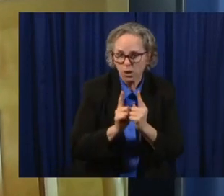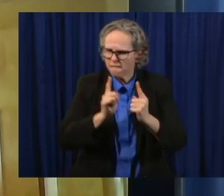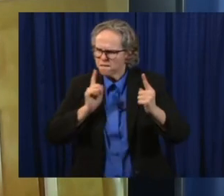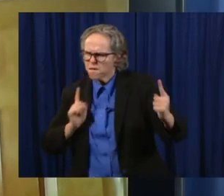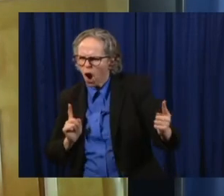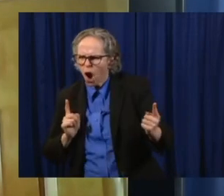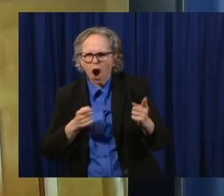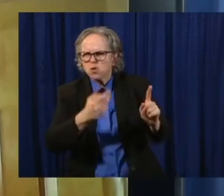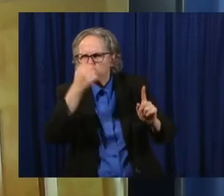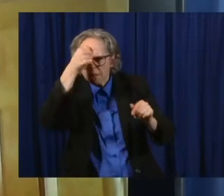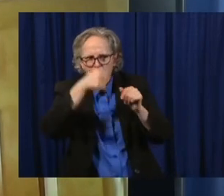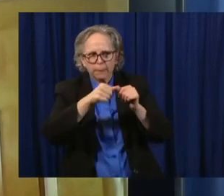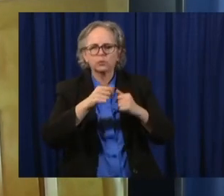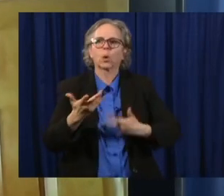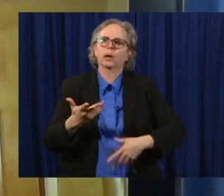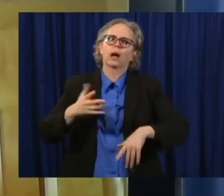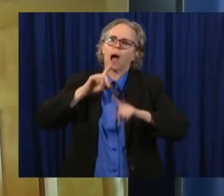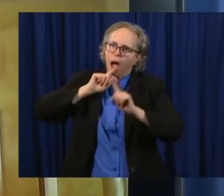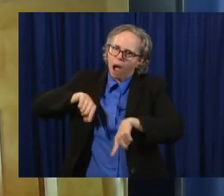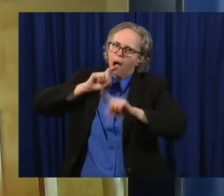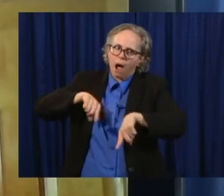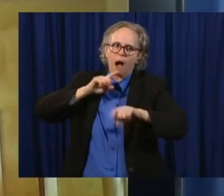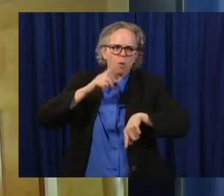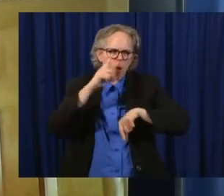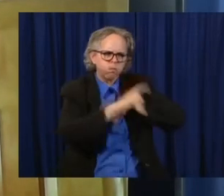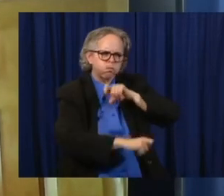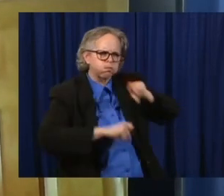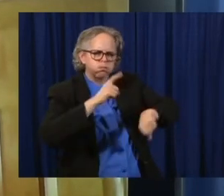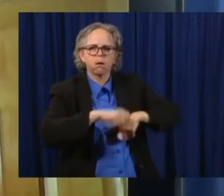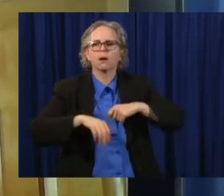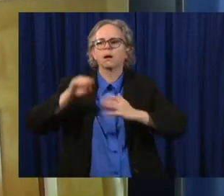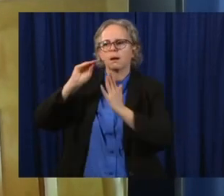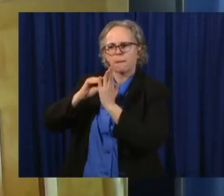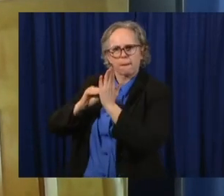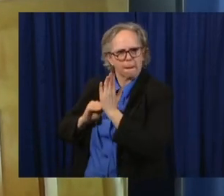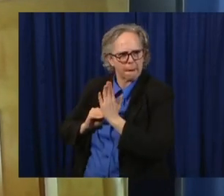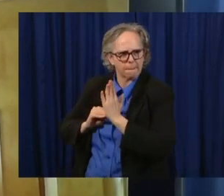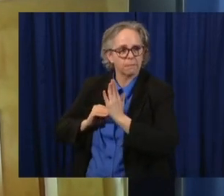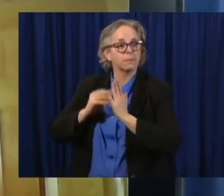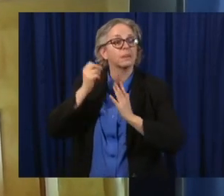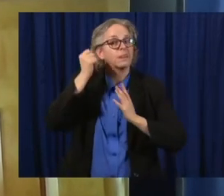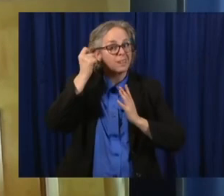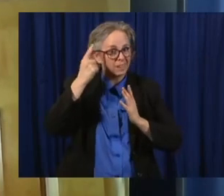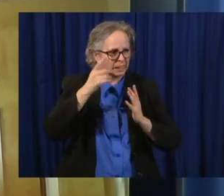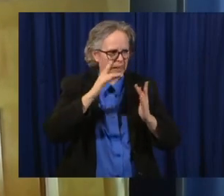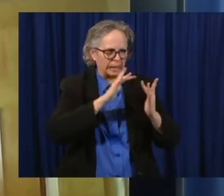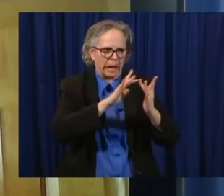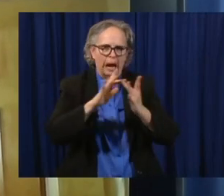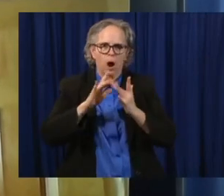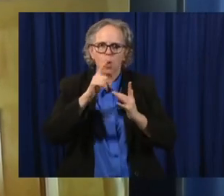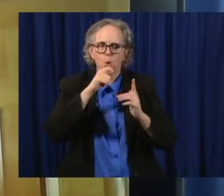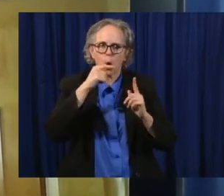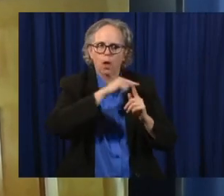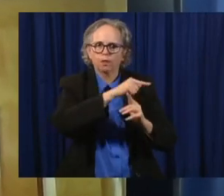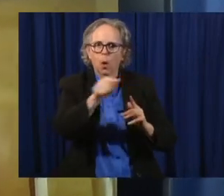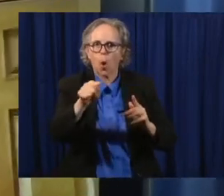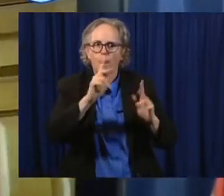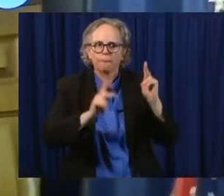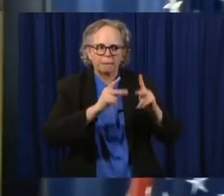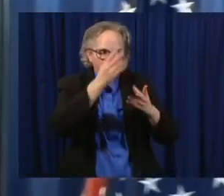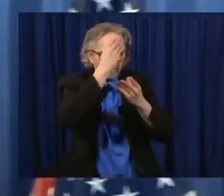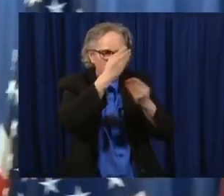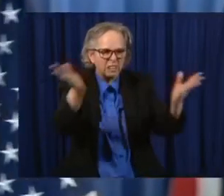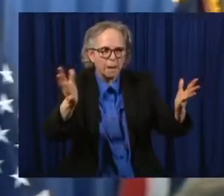any of those individuals needed to be contacted themselves and informed that they would be at risk for COVID-19.